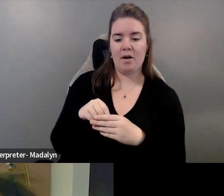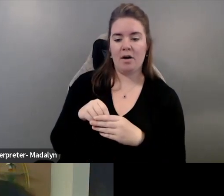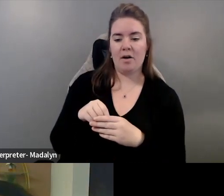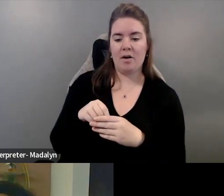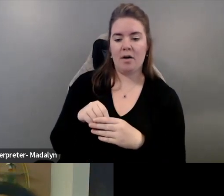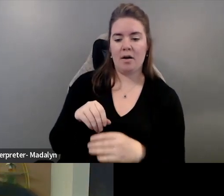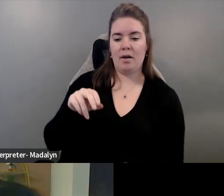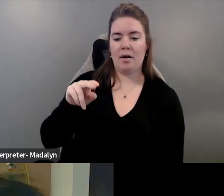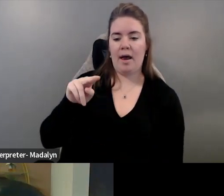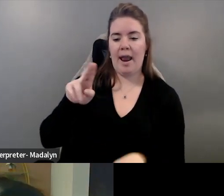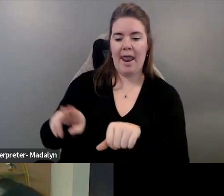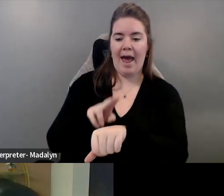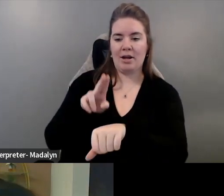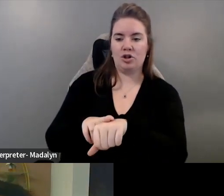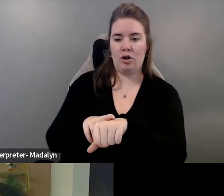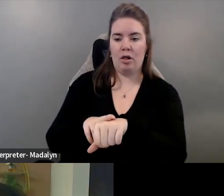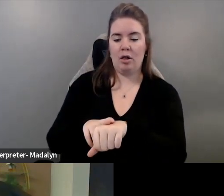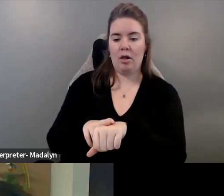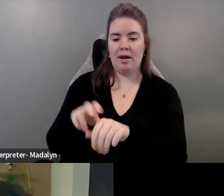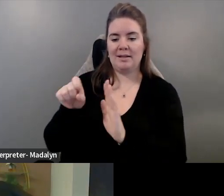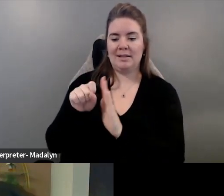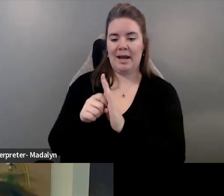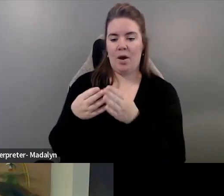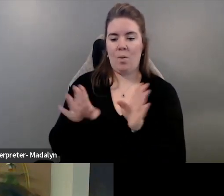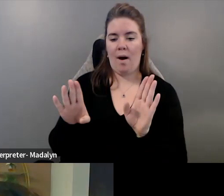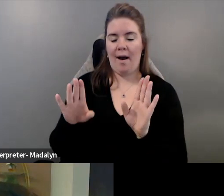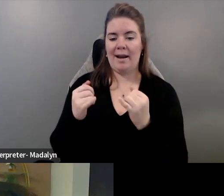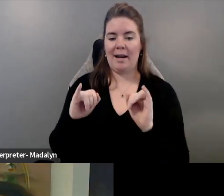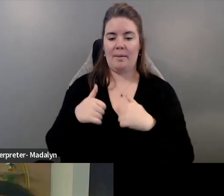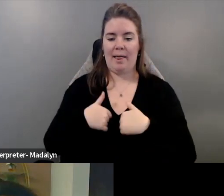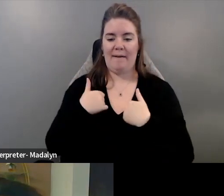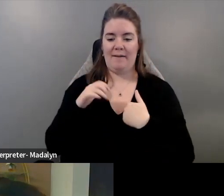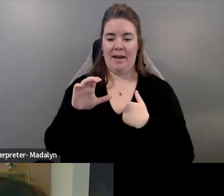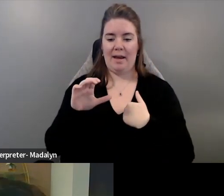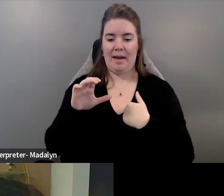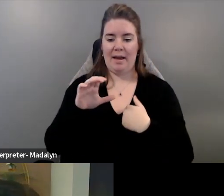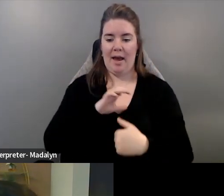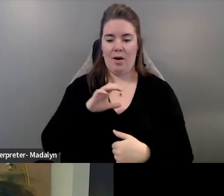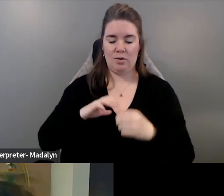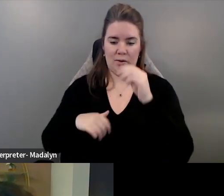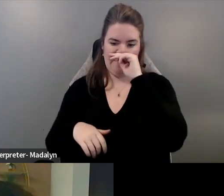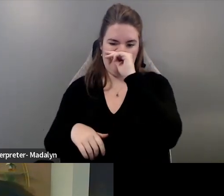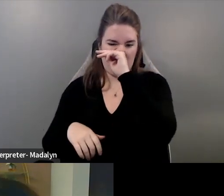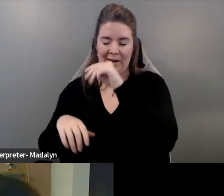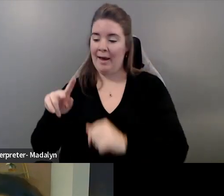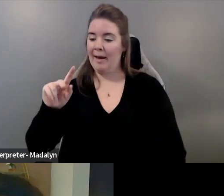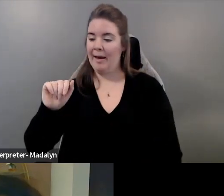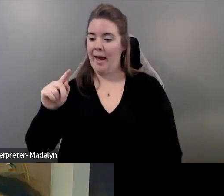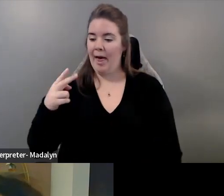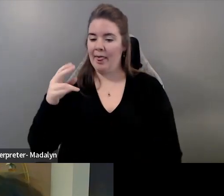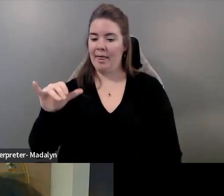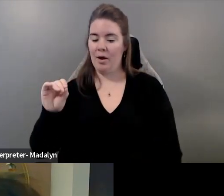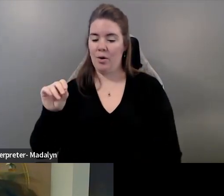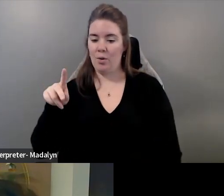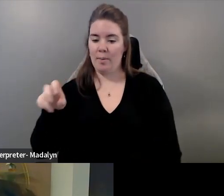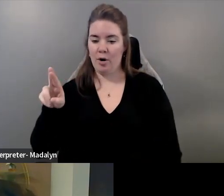the National Statewide Independent Living Council. Kathy Cooper is our chair. I serve as